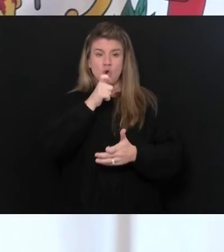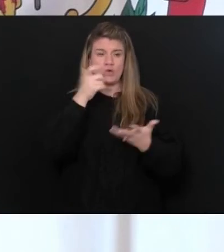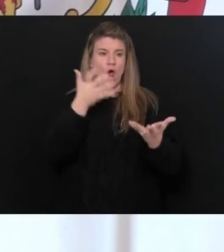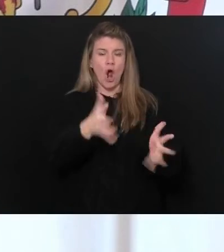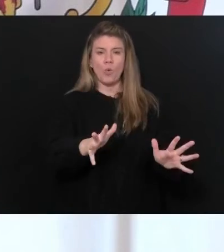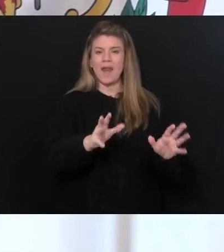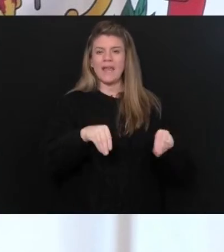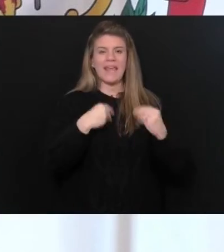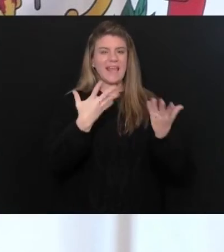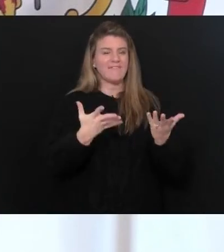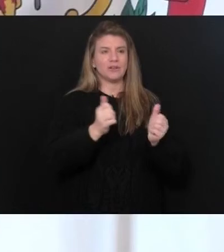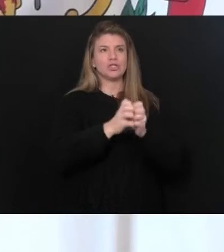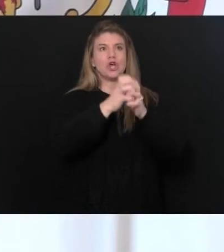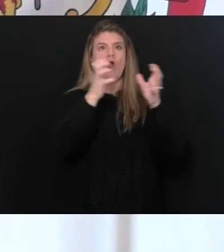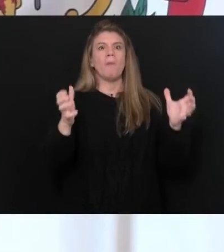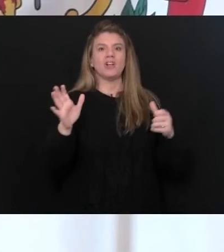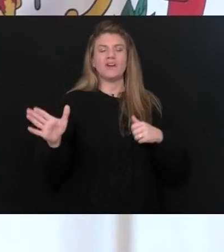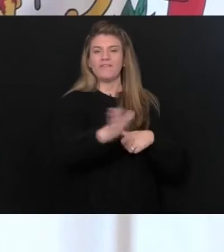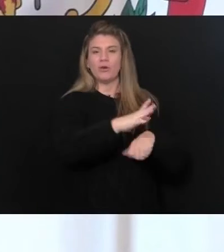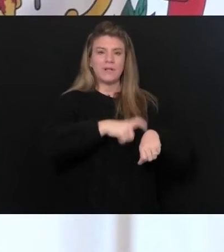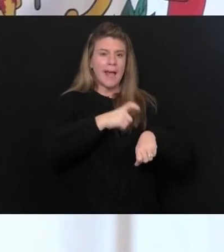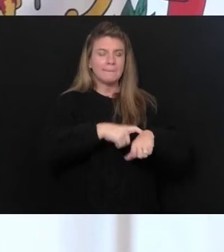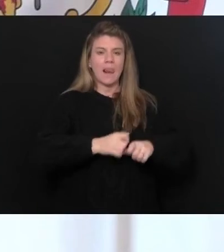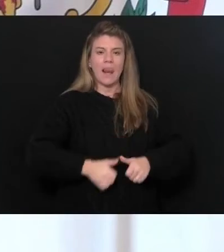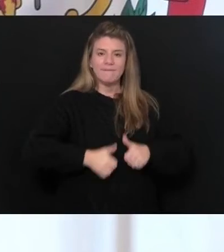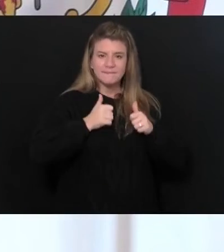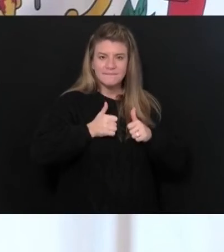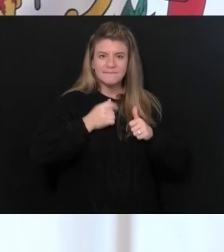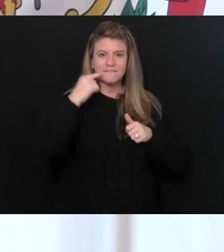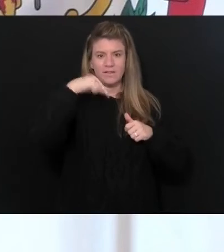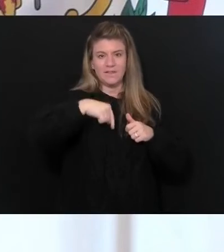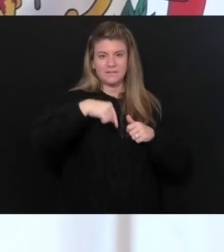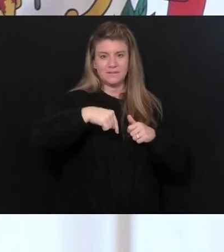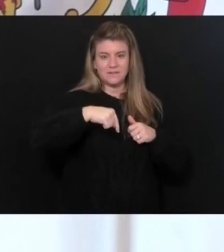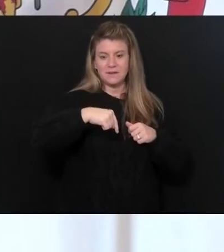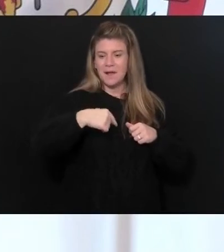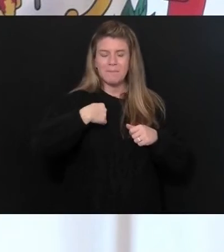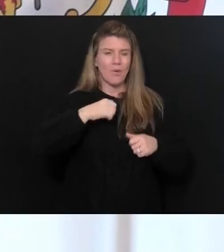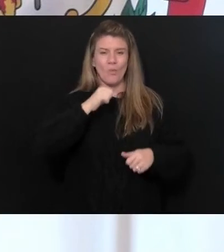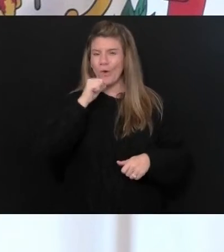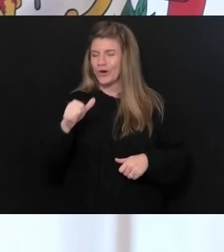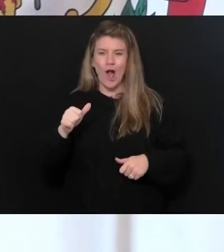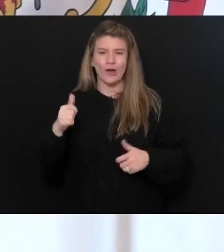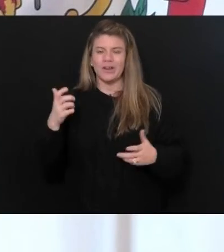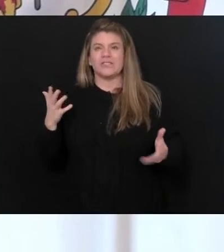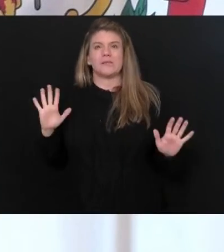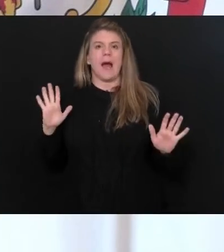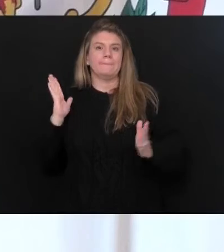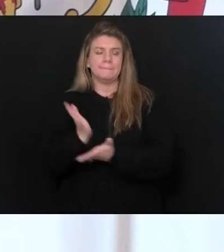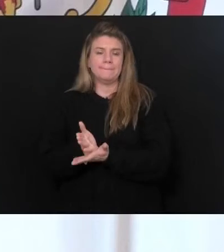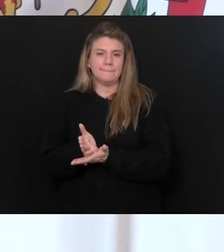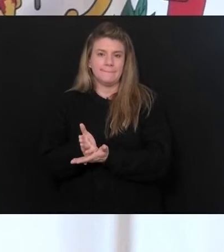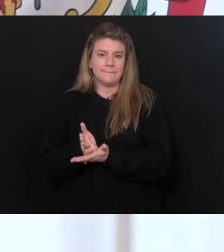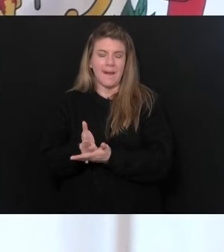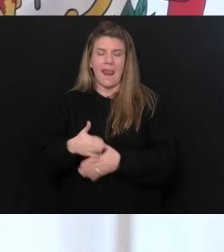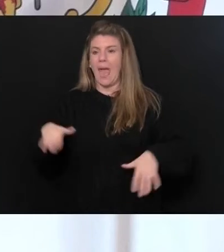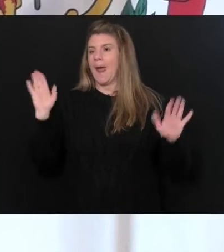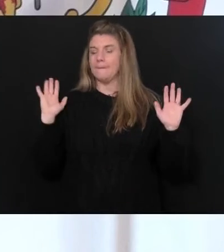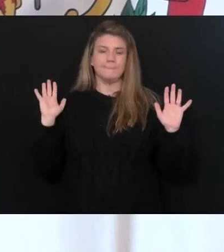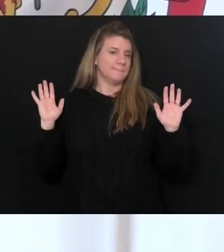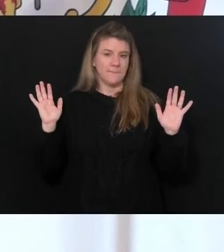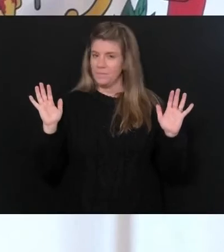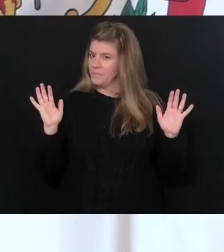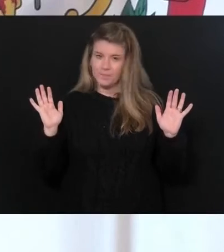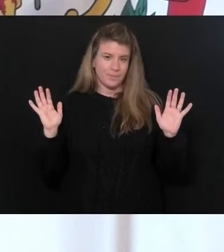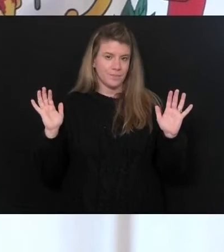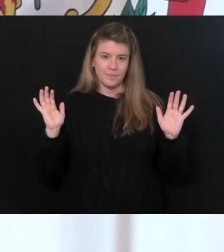much. It's unbelievable how much they've given. But we're not going to let down. We're not going to let up. And you